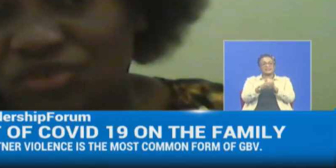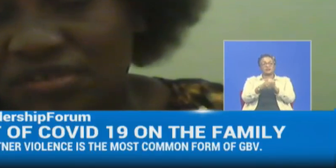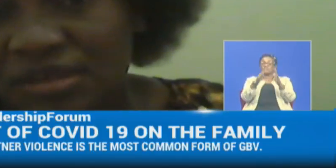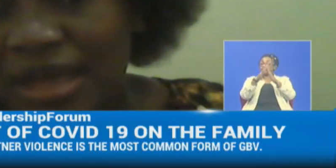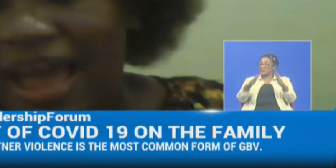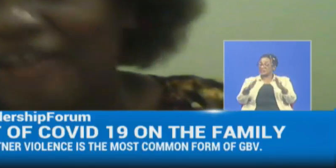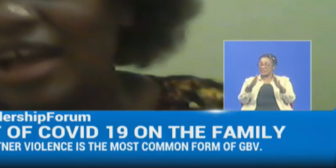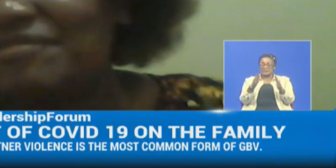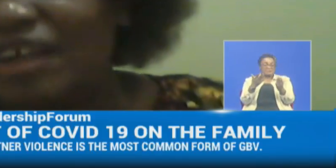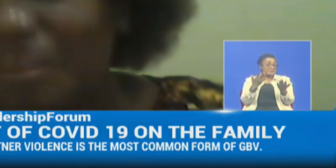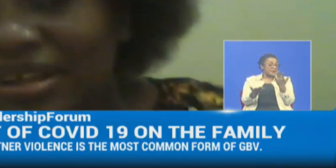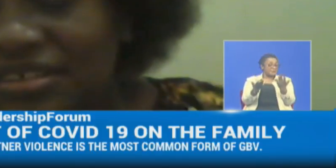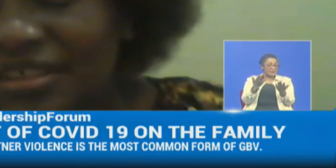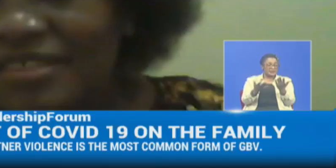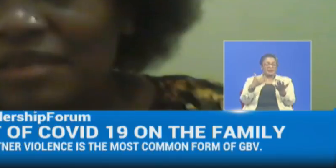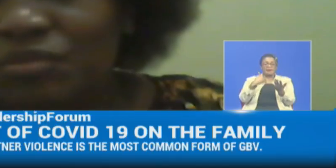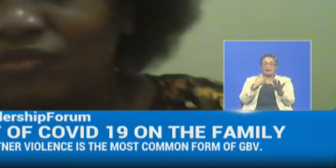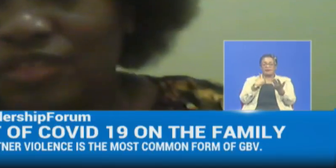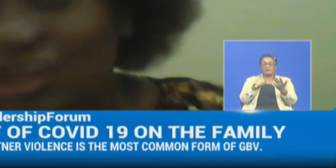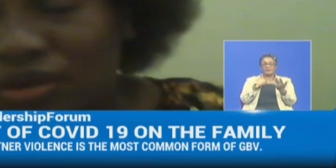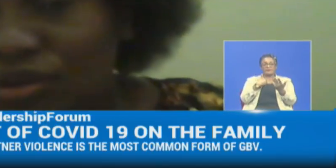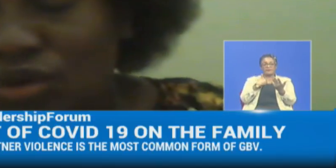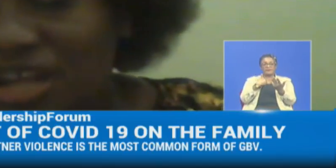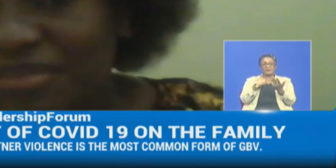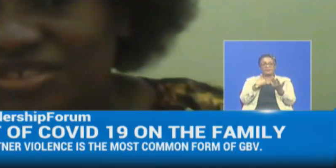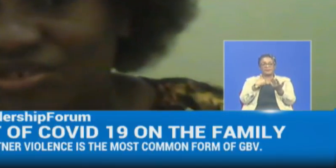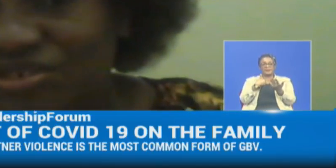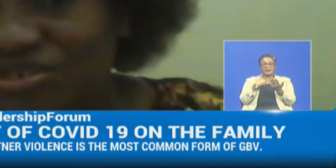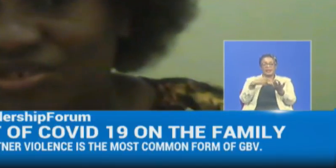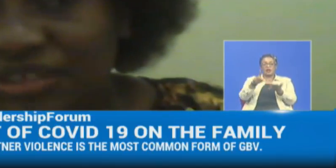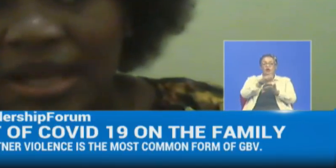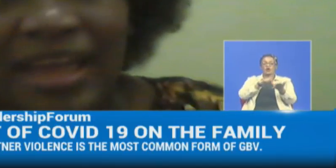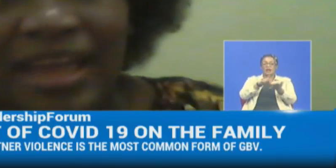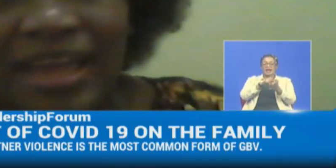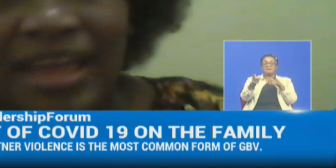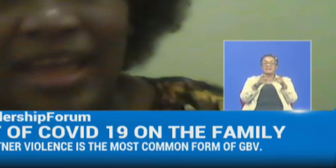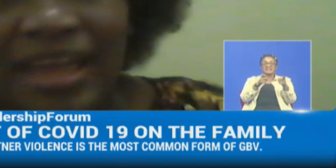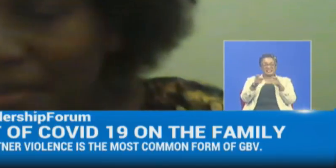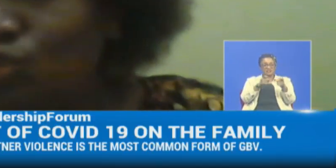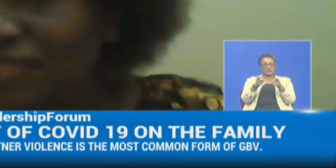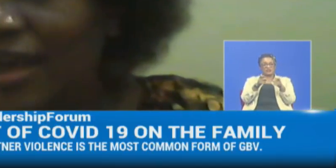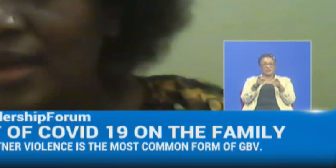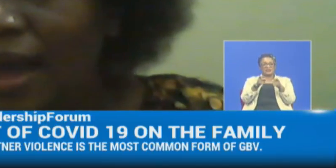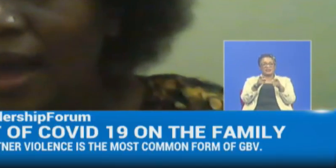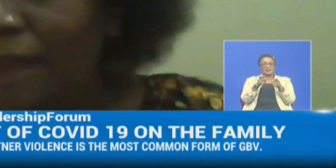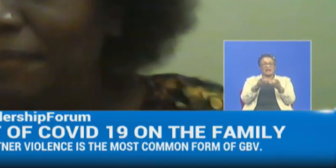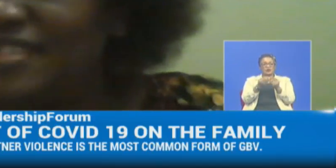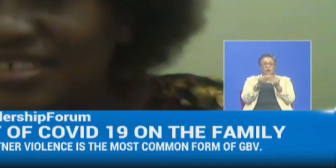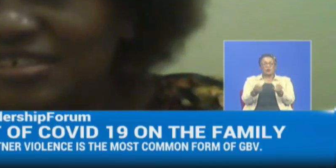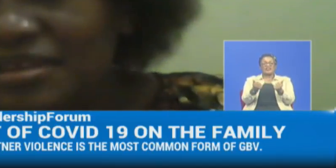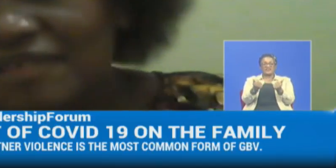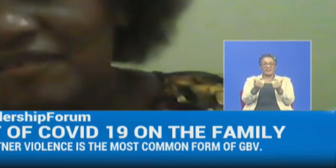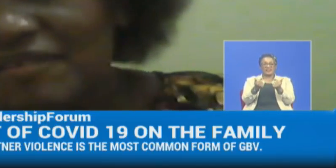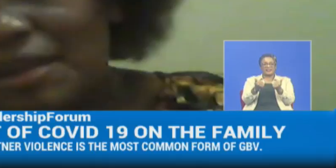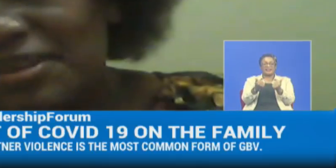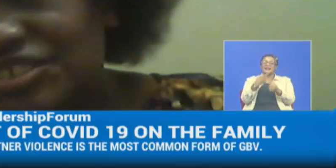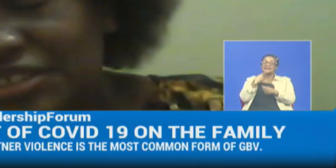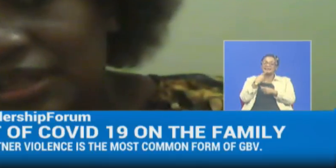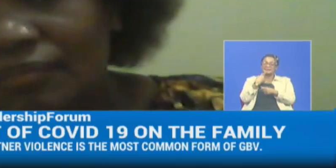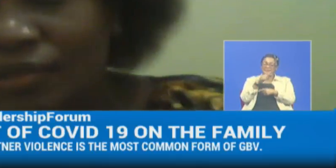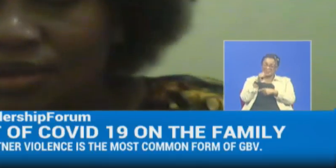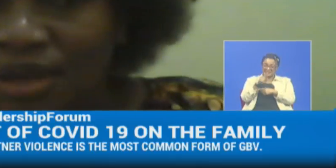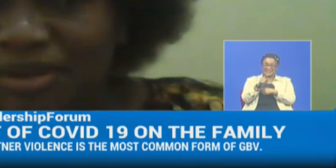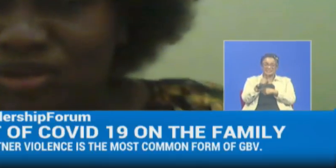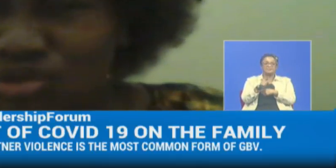some sort, and have government, we've got the local administration, can actually come and qualify Thank a you. Place that this is giving a person